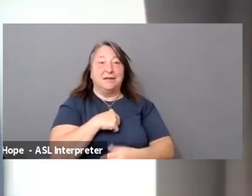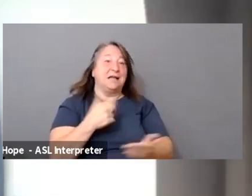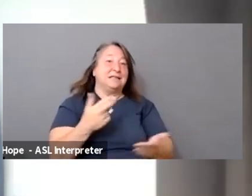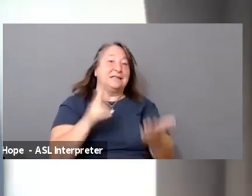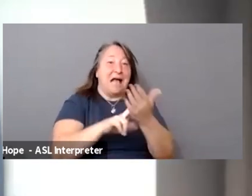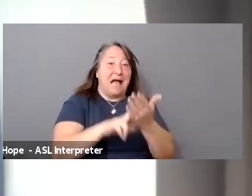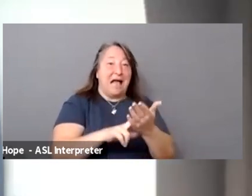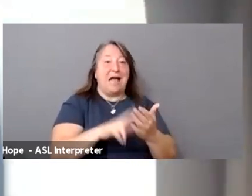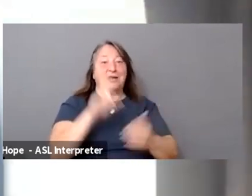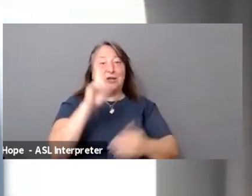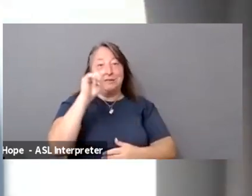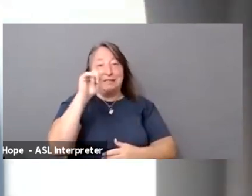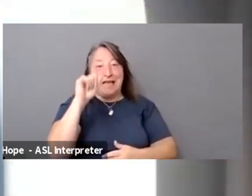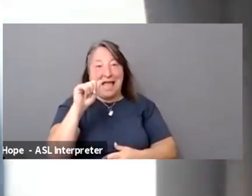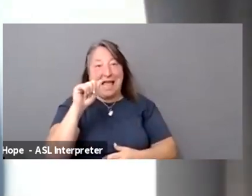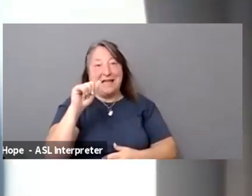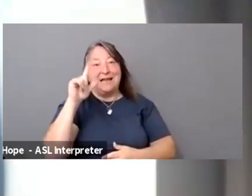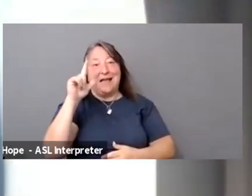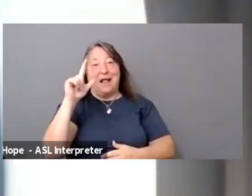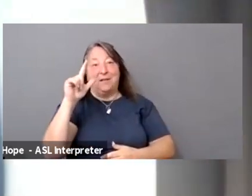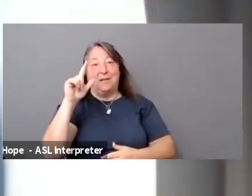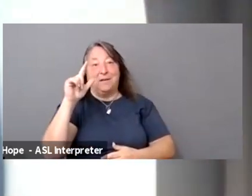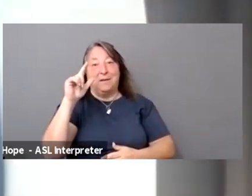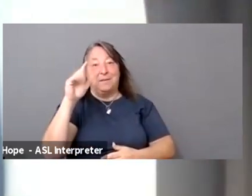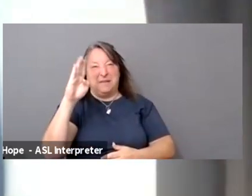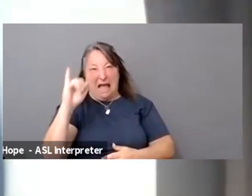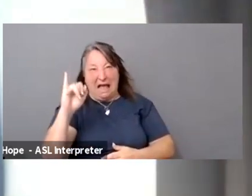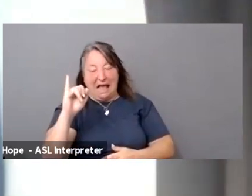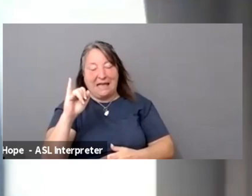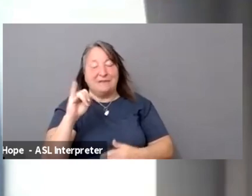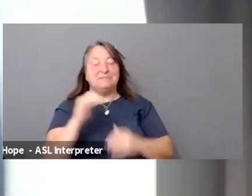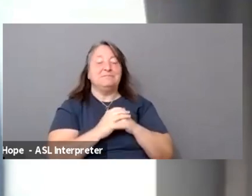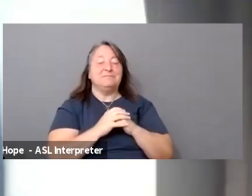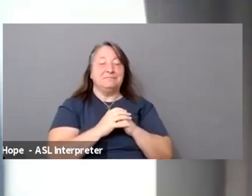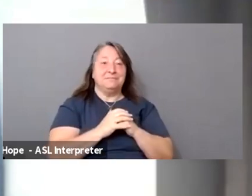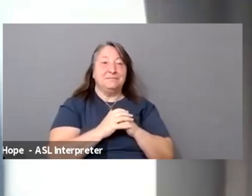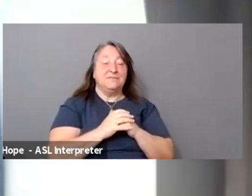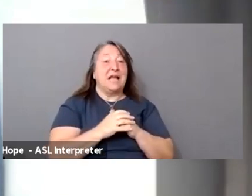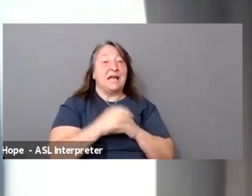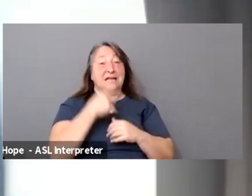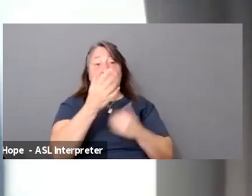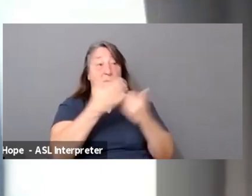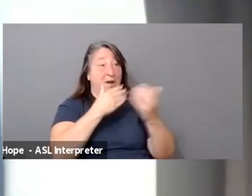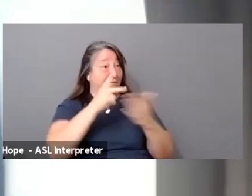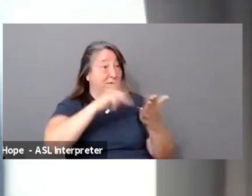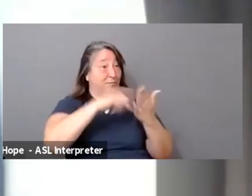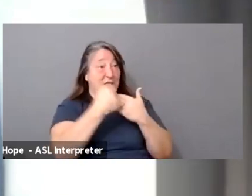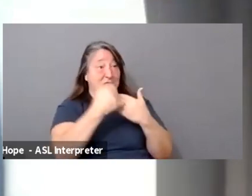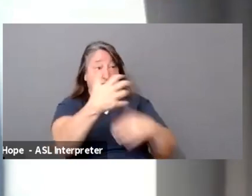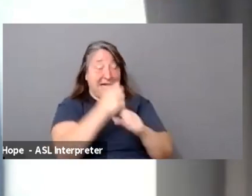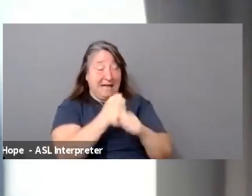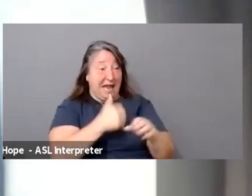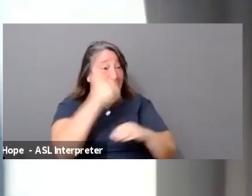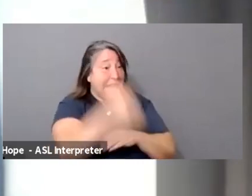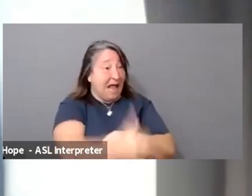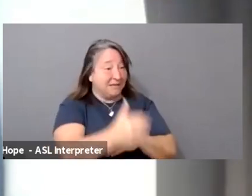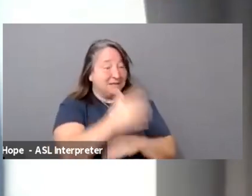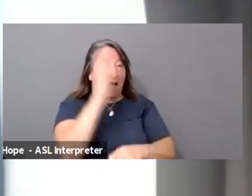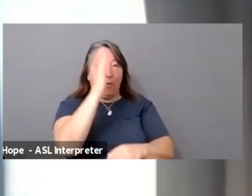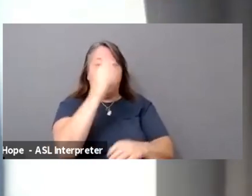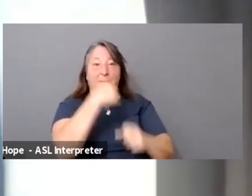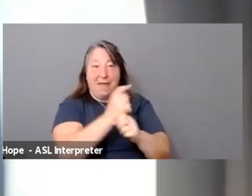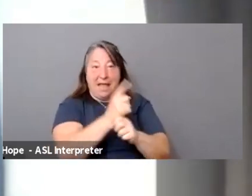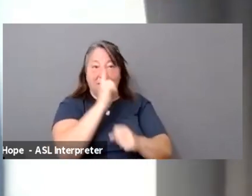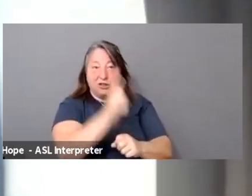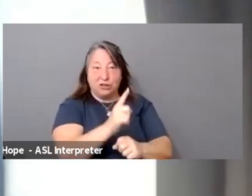and I'm also managed by LBI. And what I told them is whatever projects I get next, I will make sure in